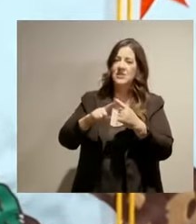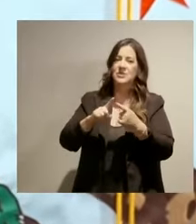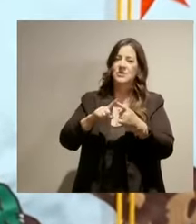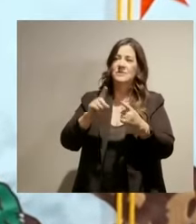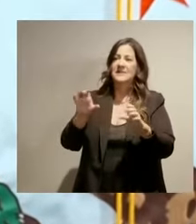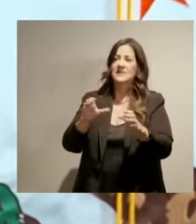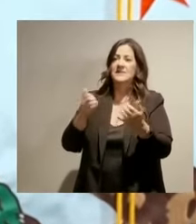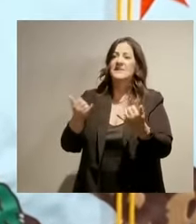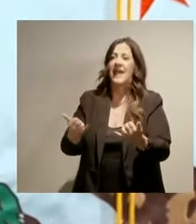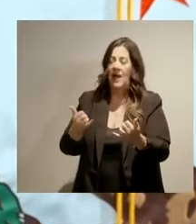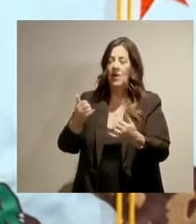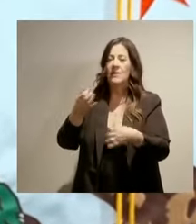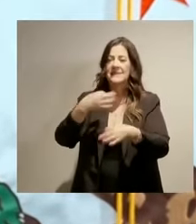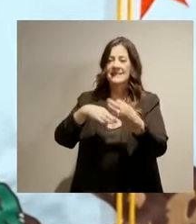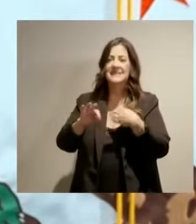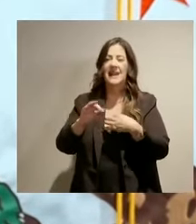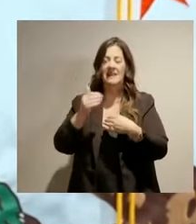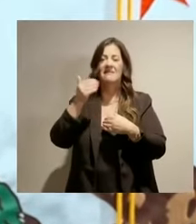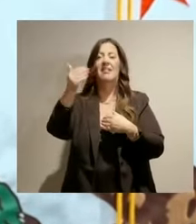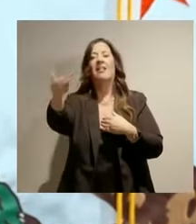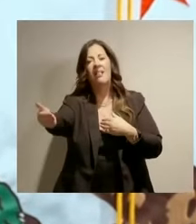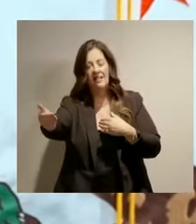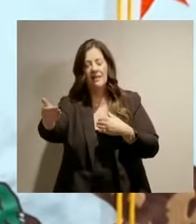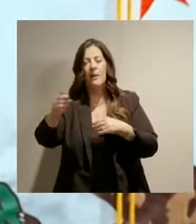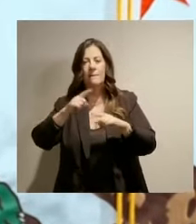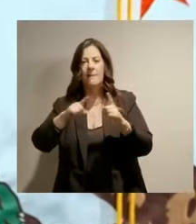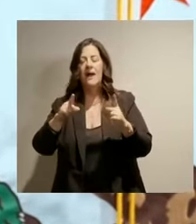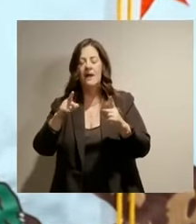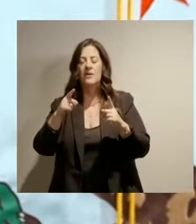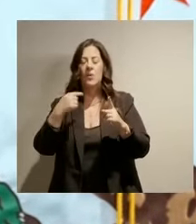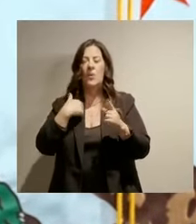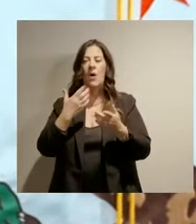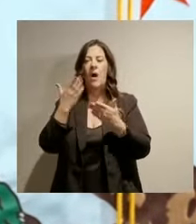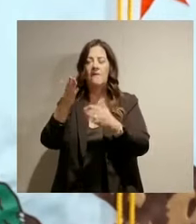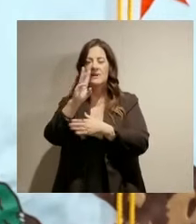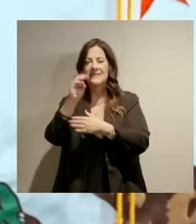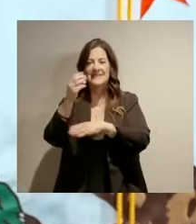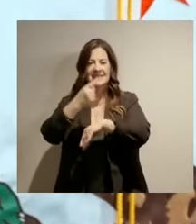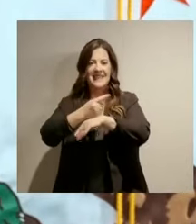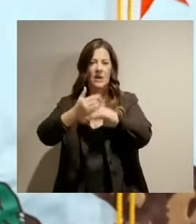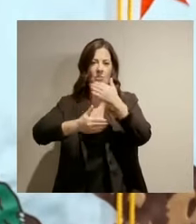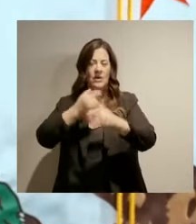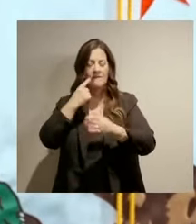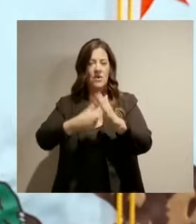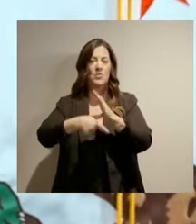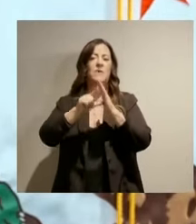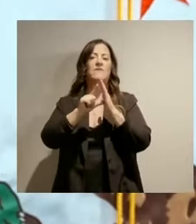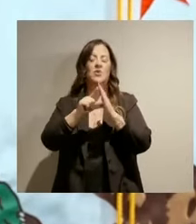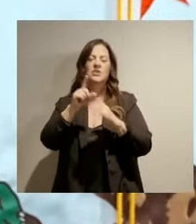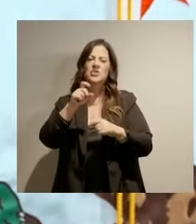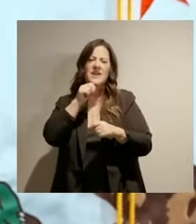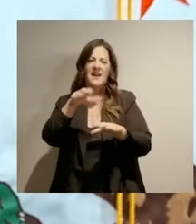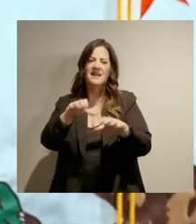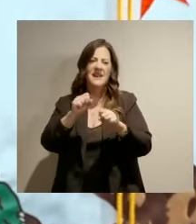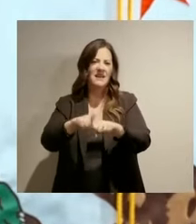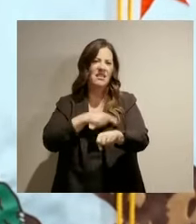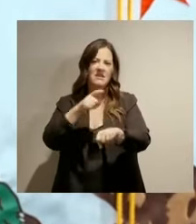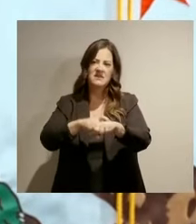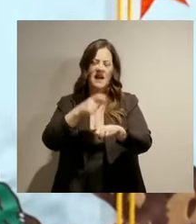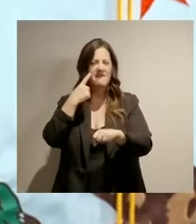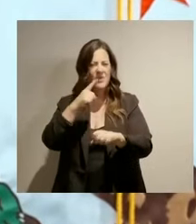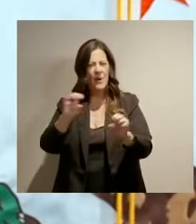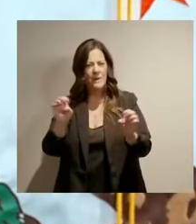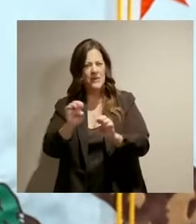So we're promoting a 60-day process of review. It should not take this long for emergency